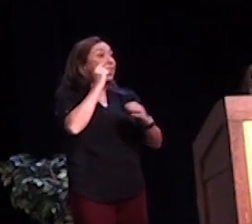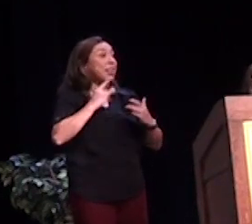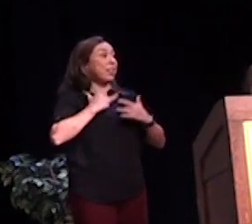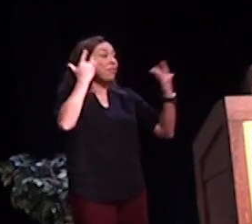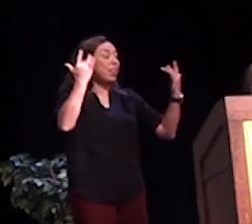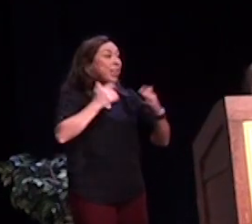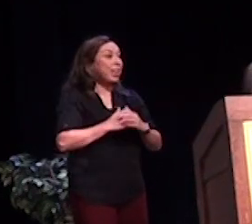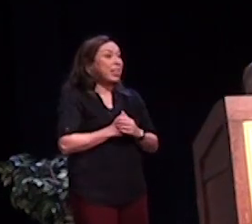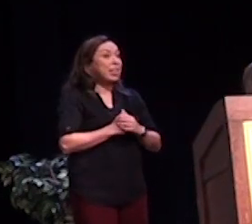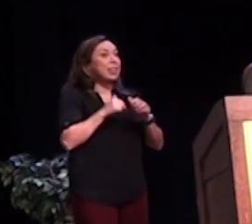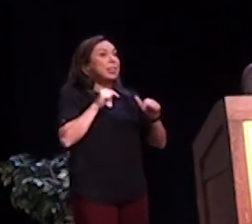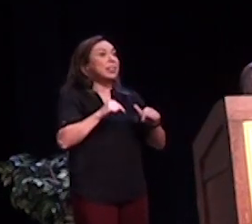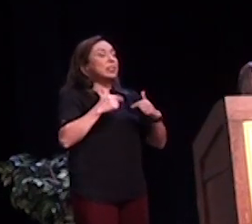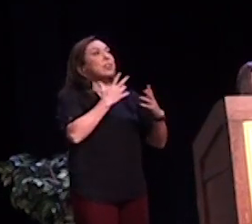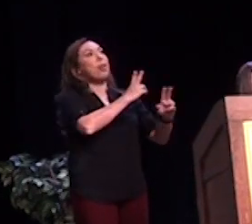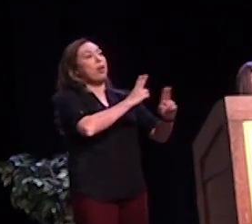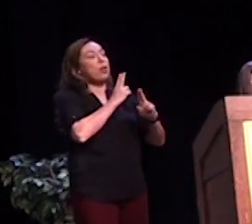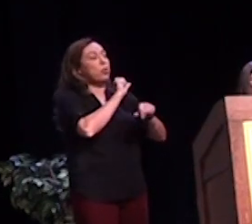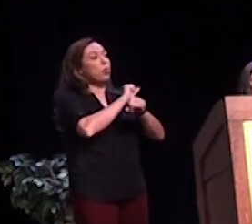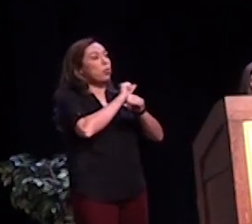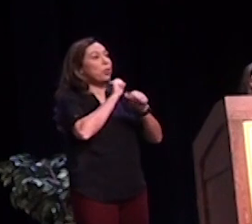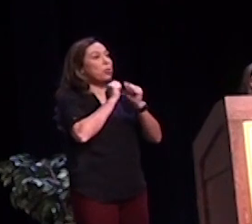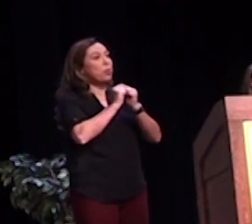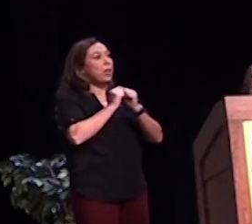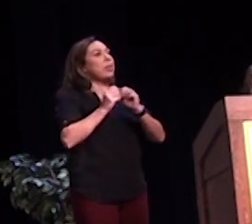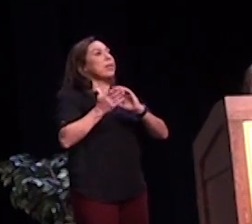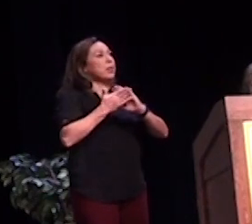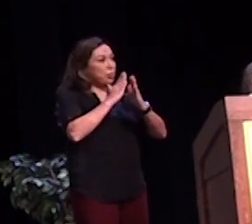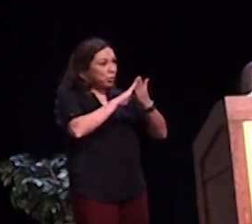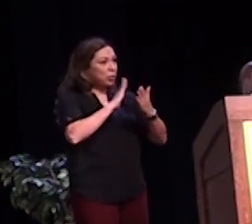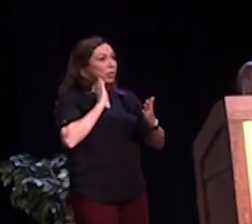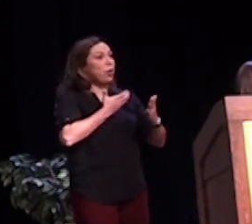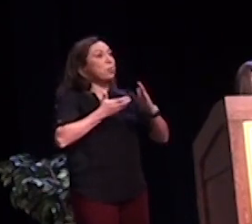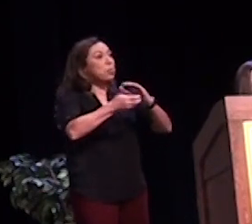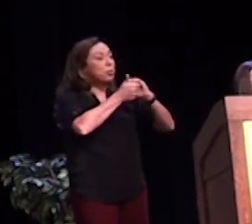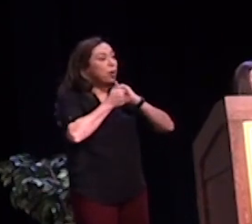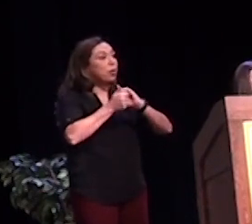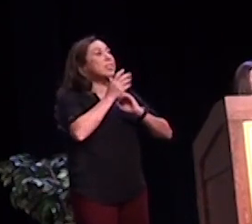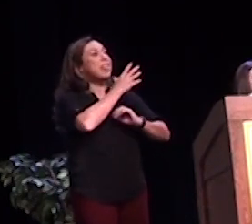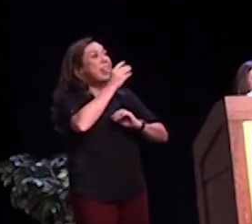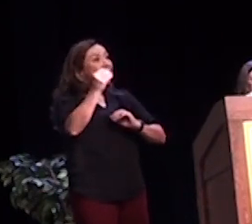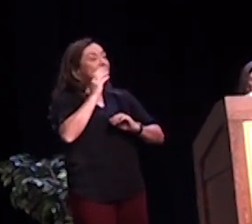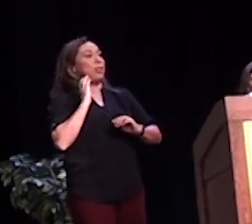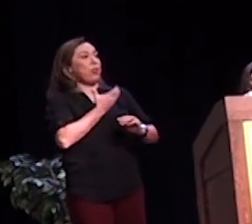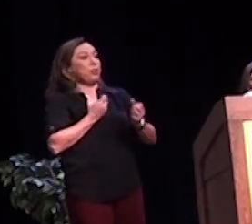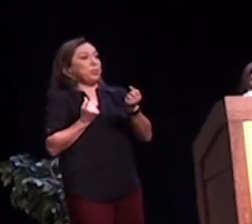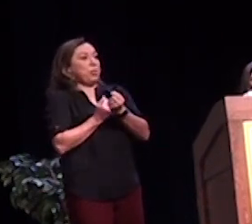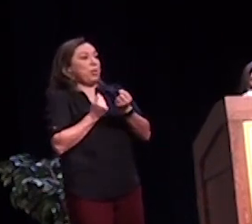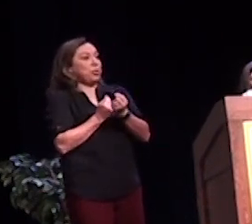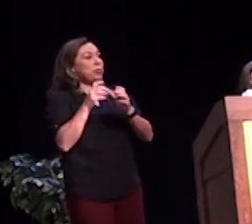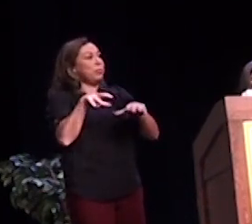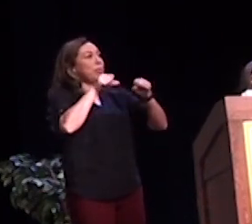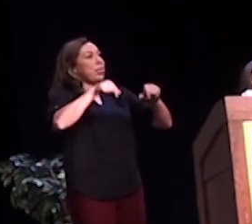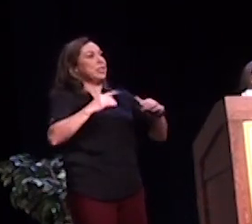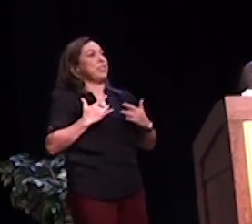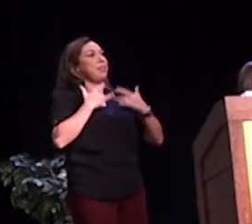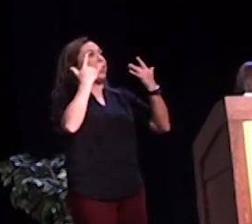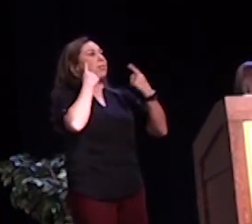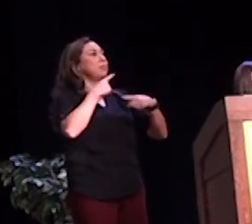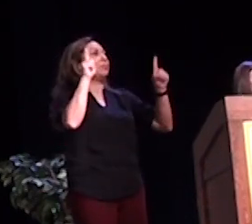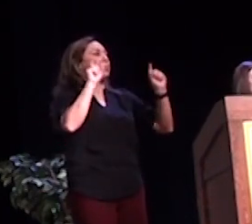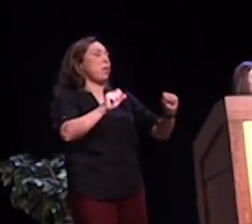event. This is such an honor to work with our community, our partners, and our sponsors to make an event like this